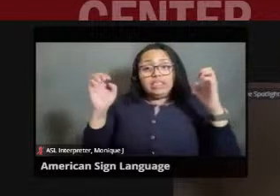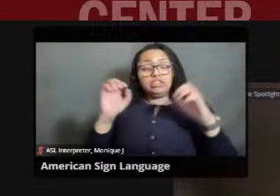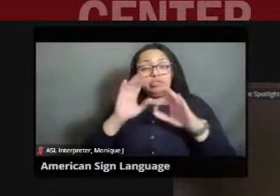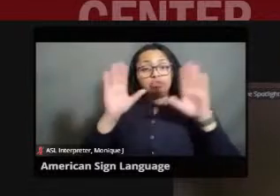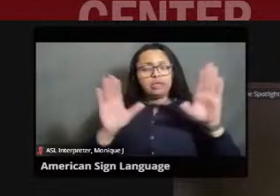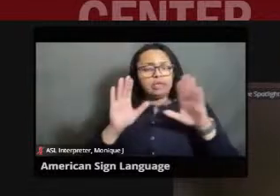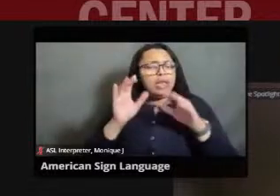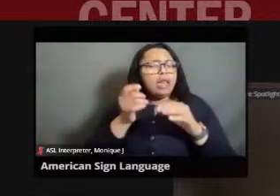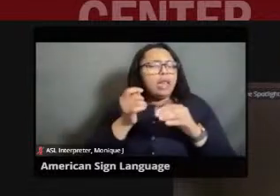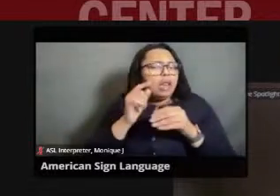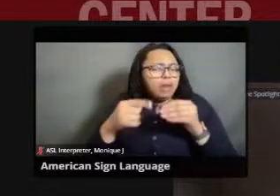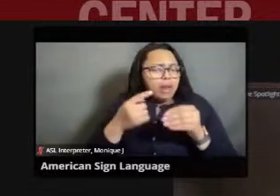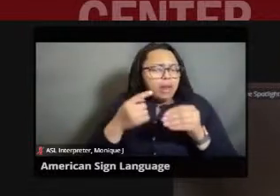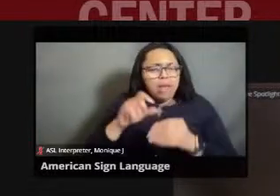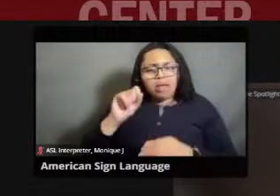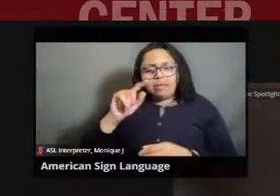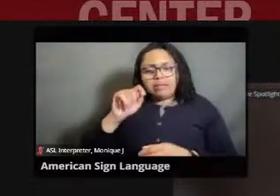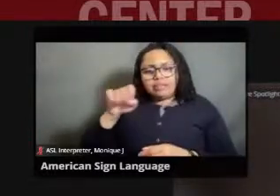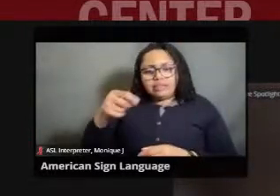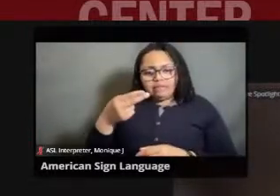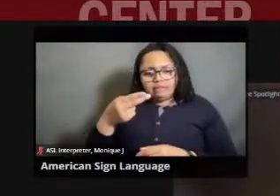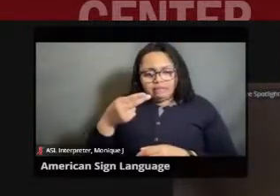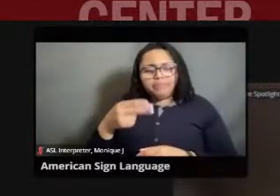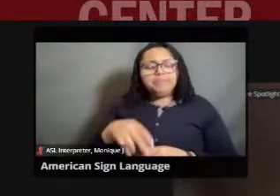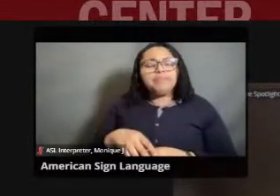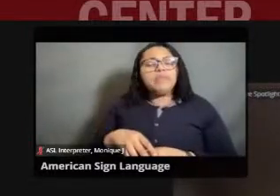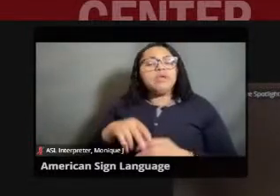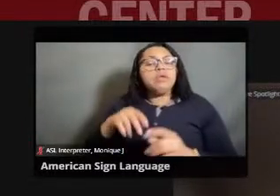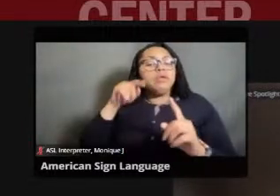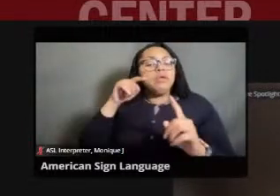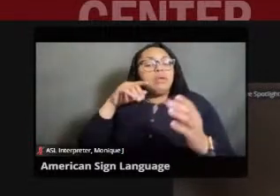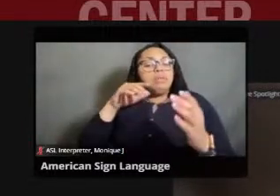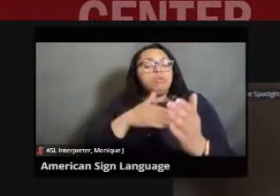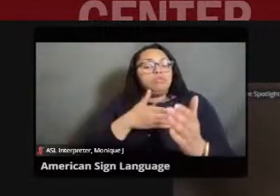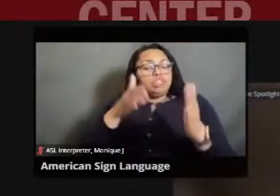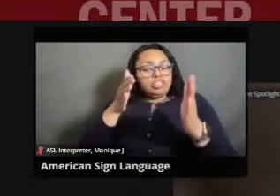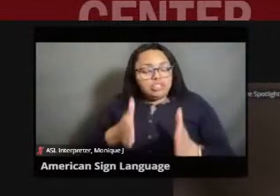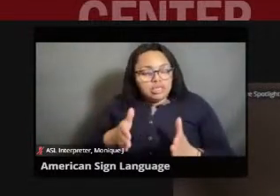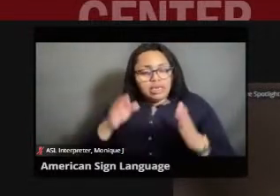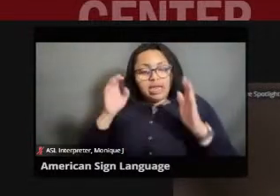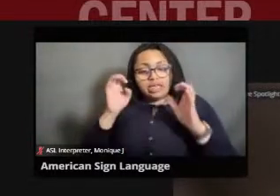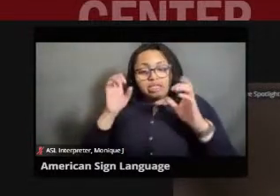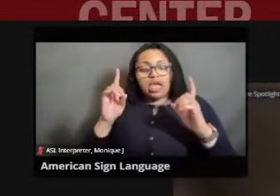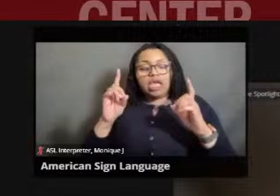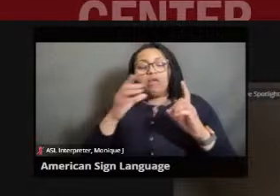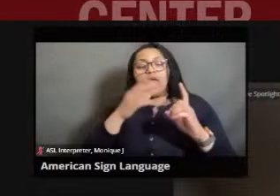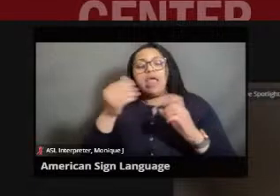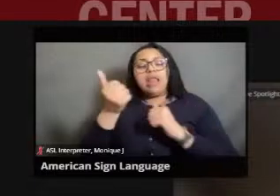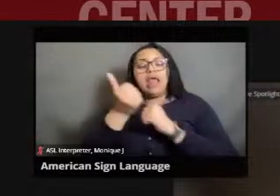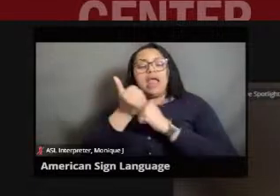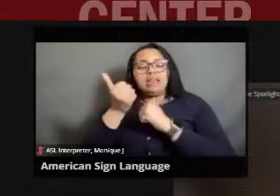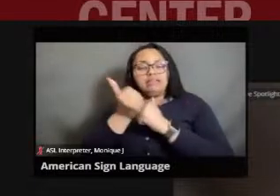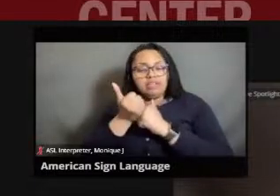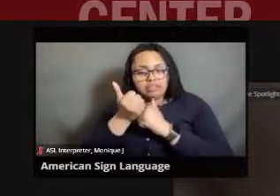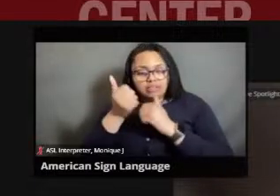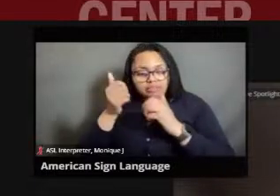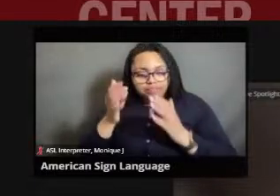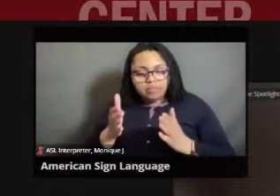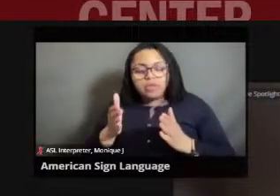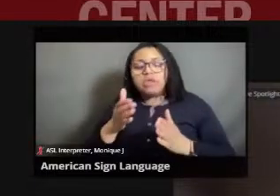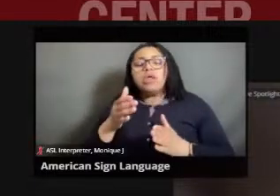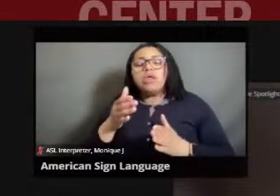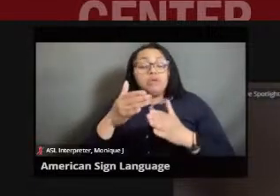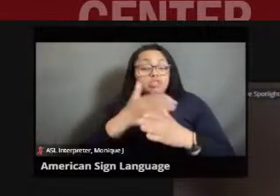bit about Steph. Steph Reed is a musician, educator, and activist. By sharing his story,